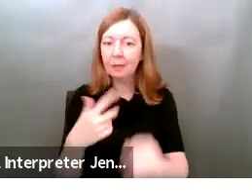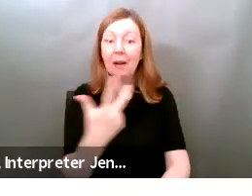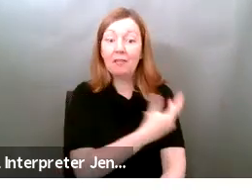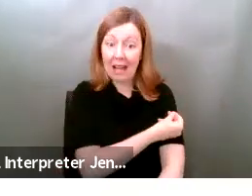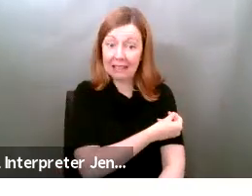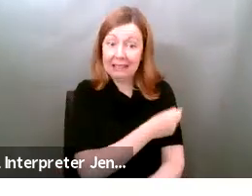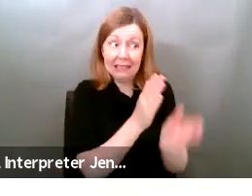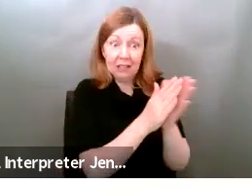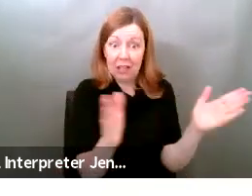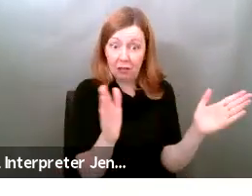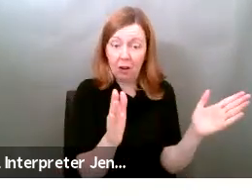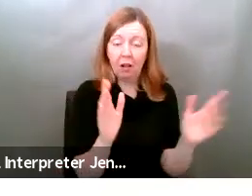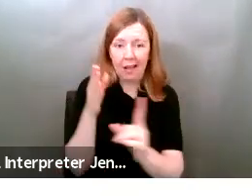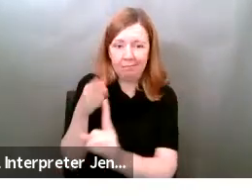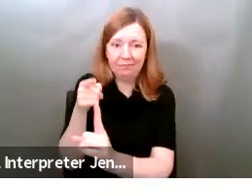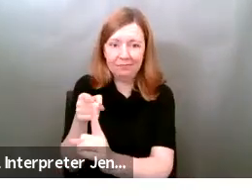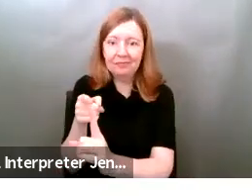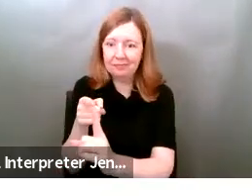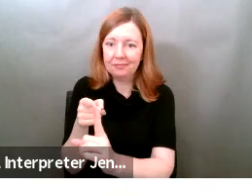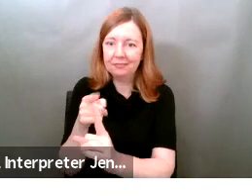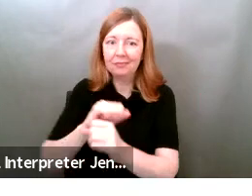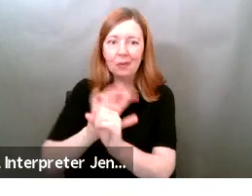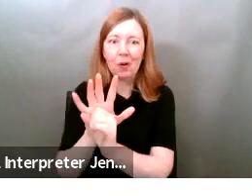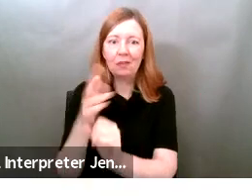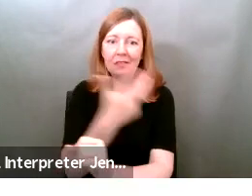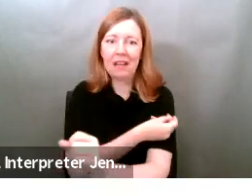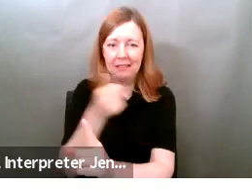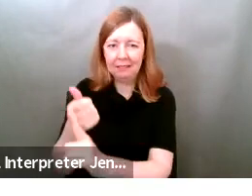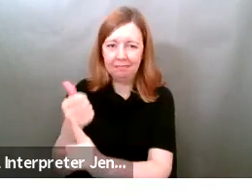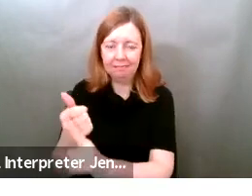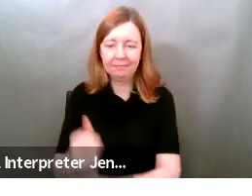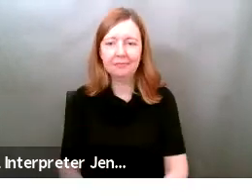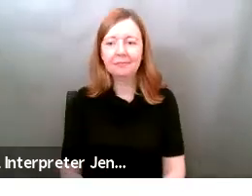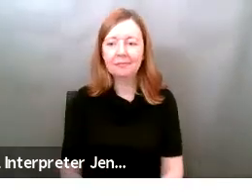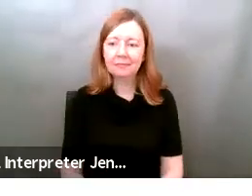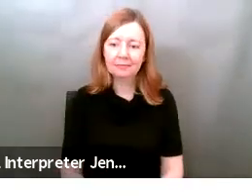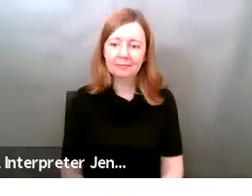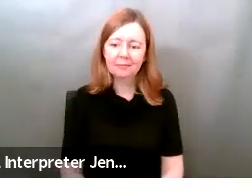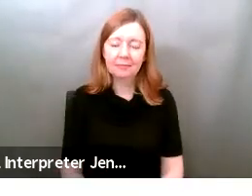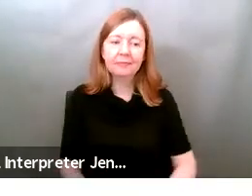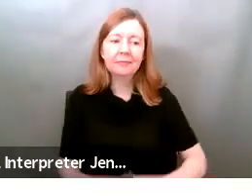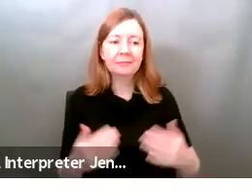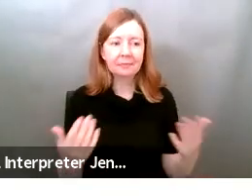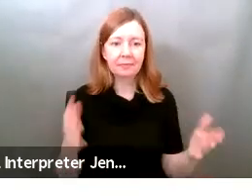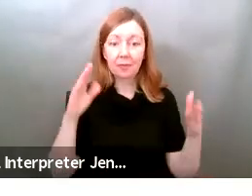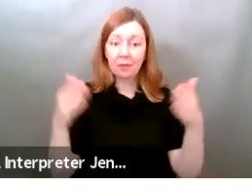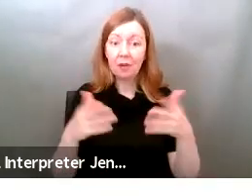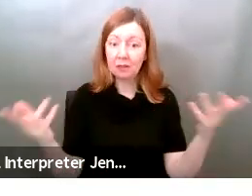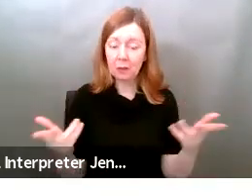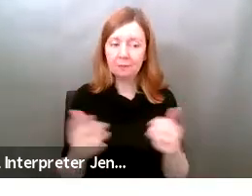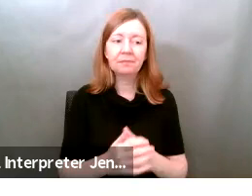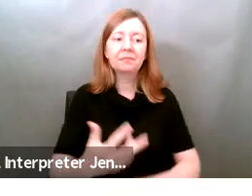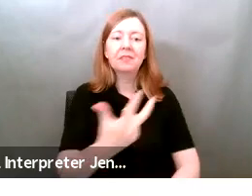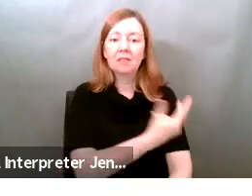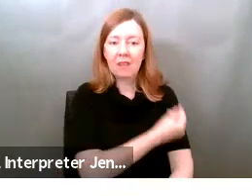vaccines in general, and particularly about the COVID vaccine. So we're going to be focusing on vaccines